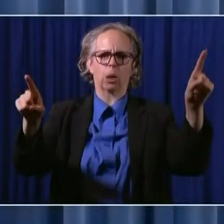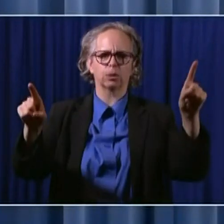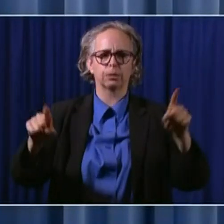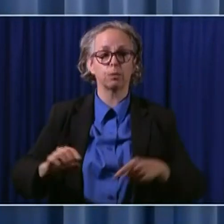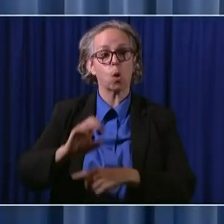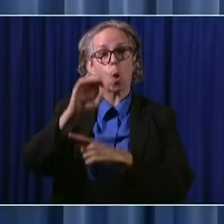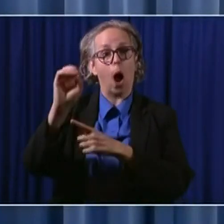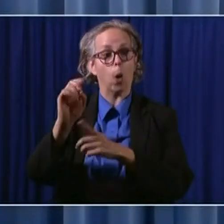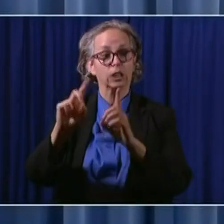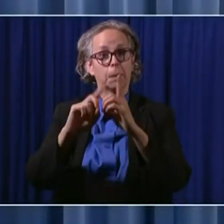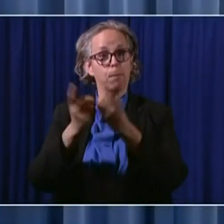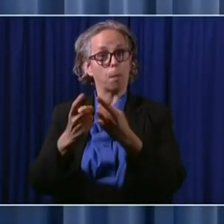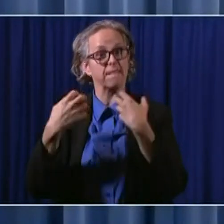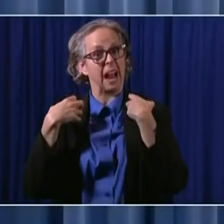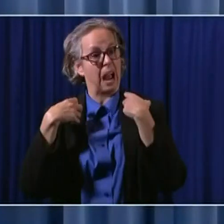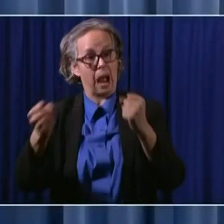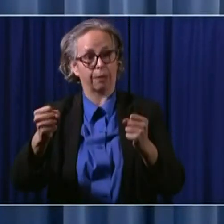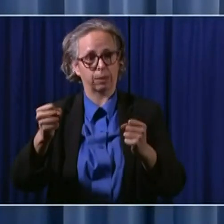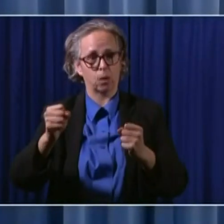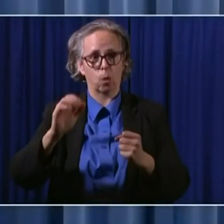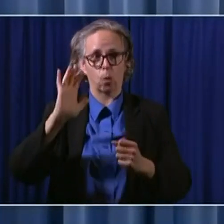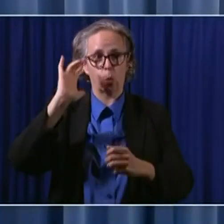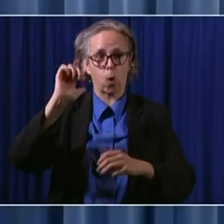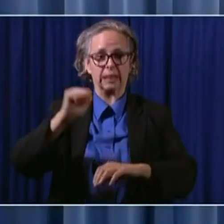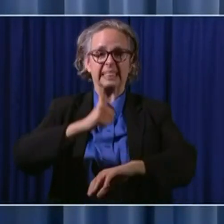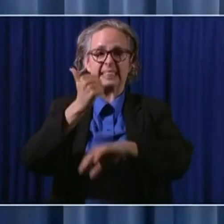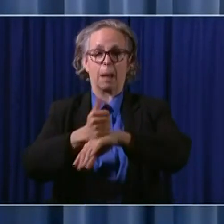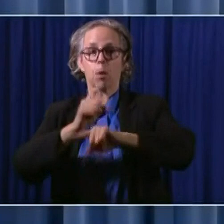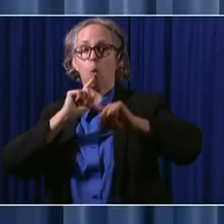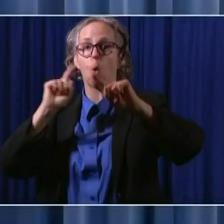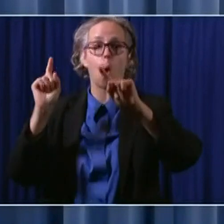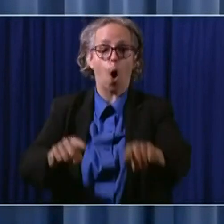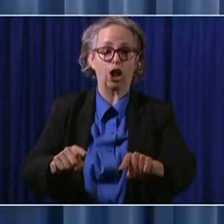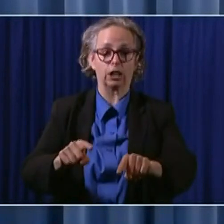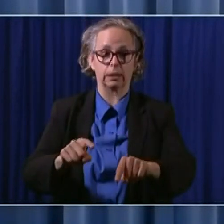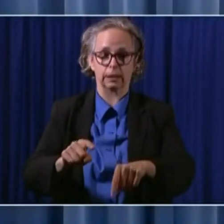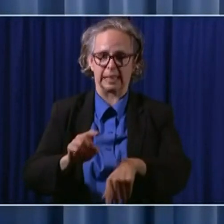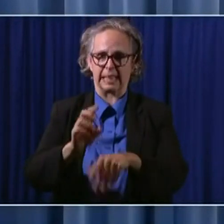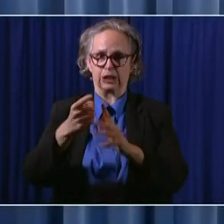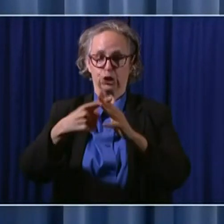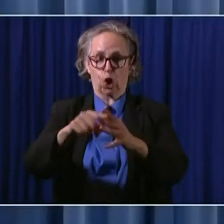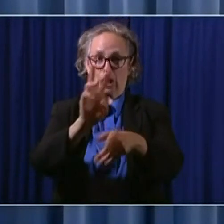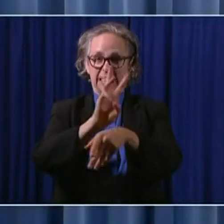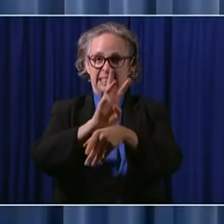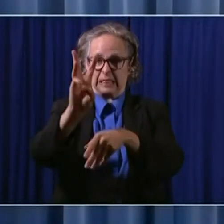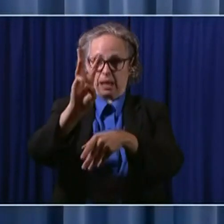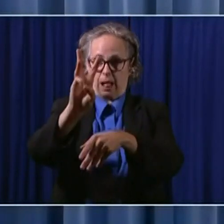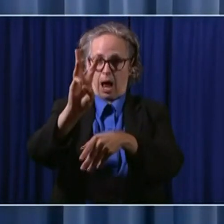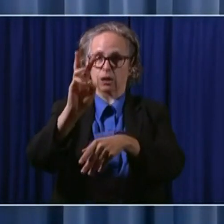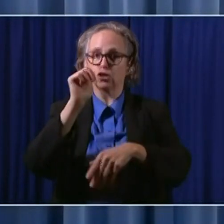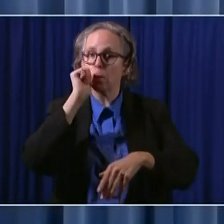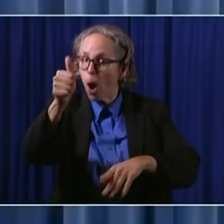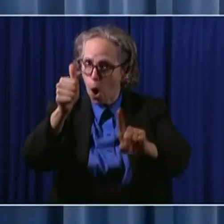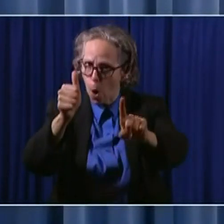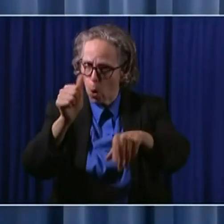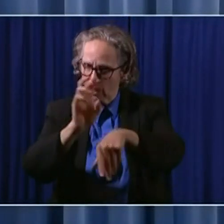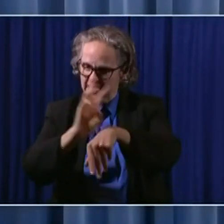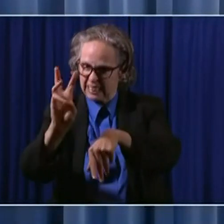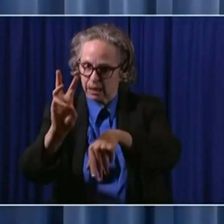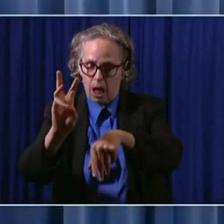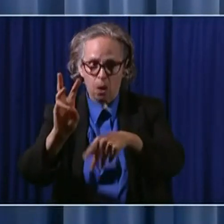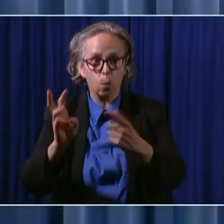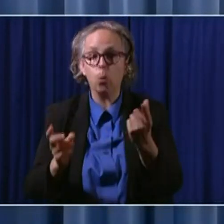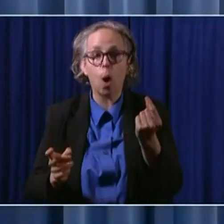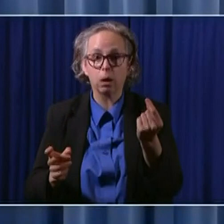order that will be effective at 6 p.m. Tomorrow night. It will impact 7 of our counties.